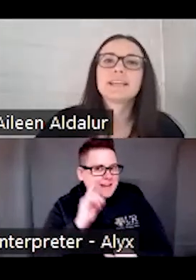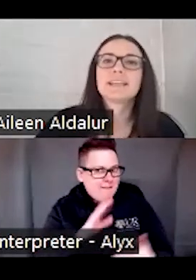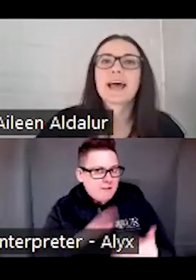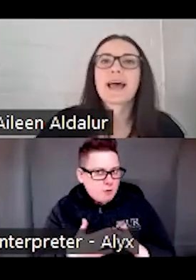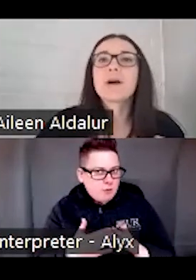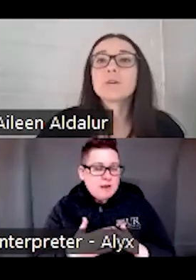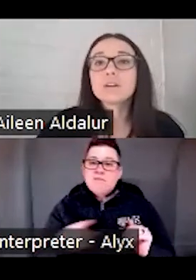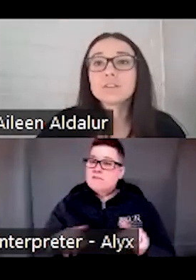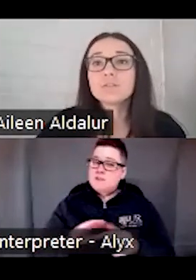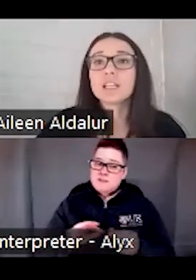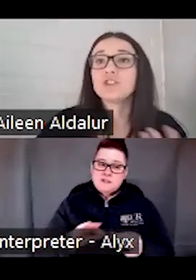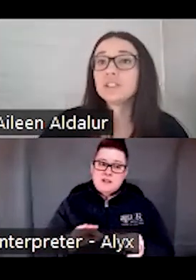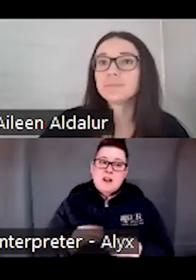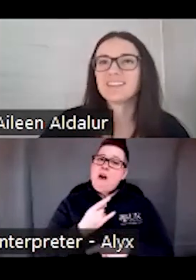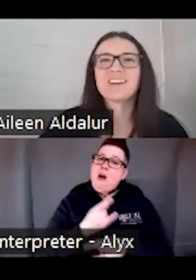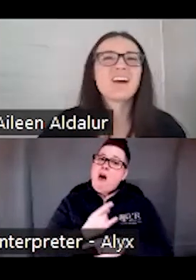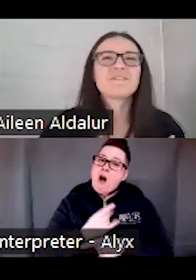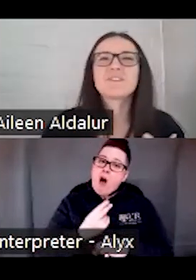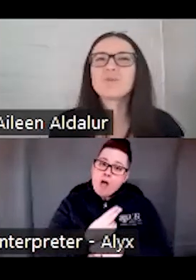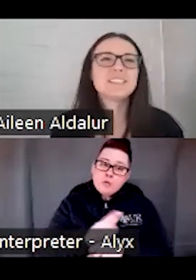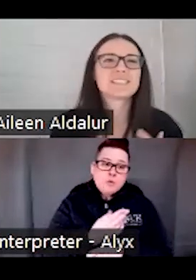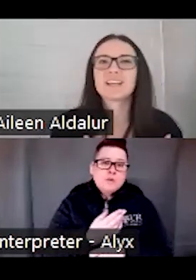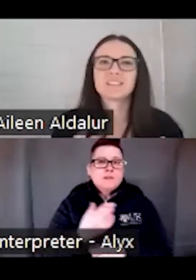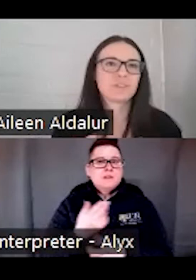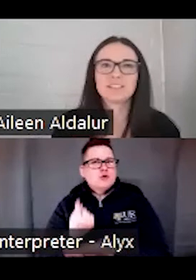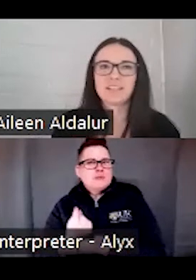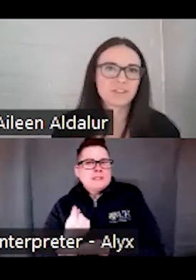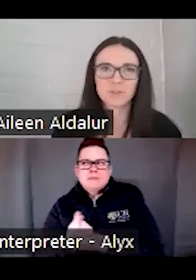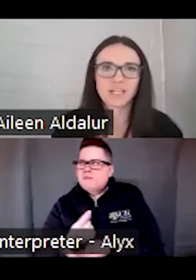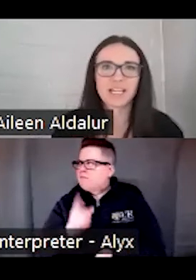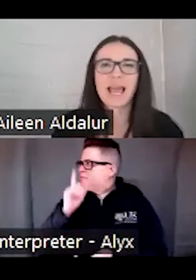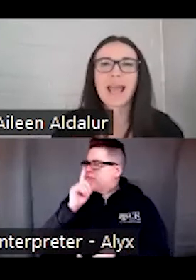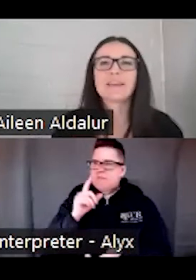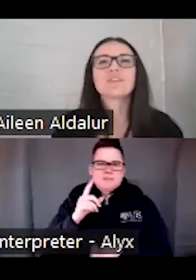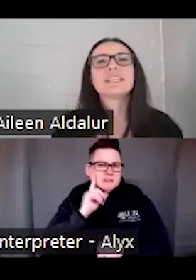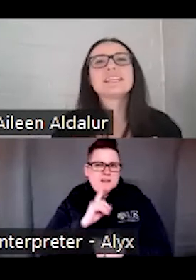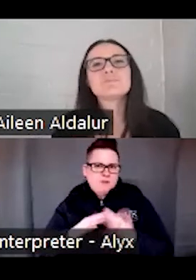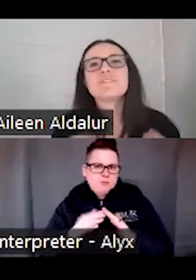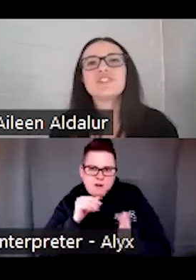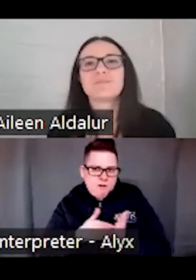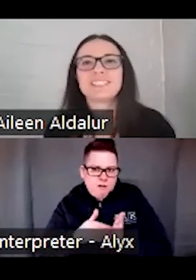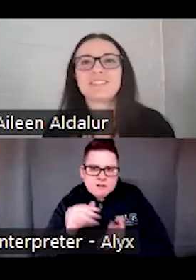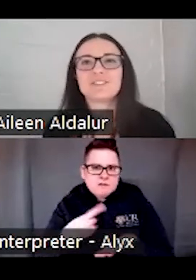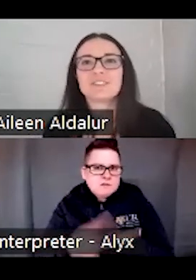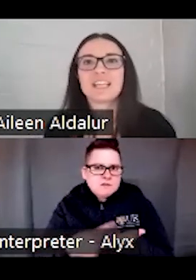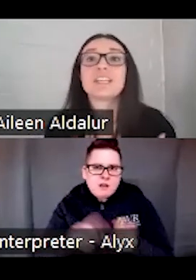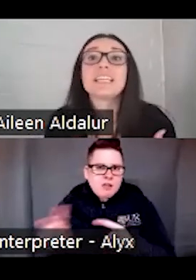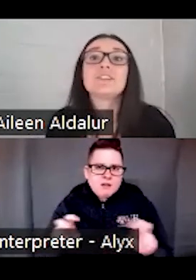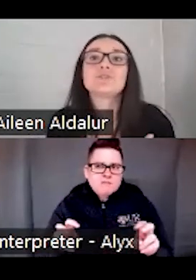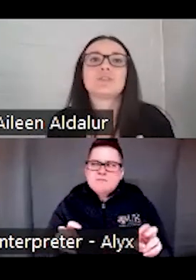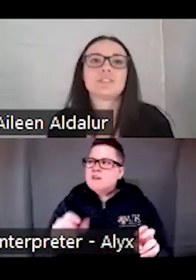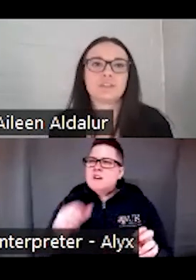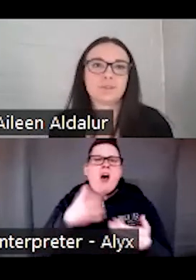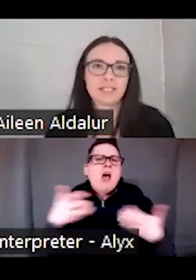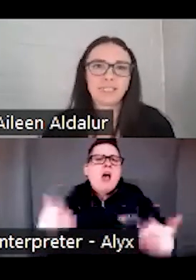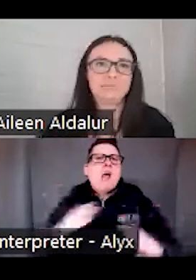participants stated that alcohol use and treatment are not frequently discussed within the deaf community, and there are less prevention materials that are